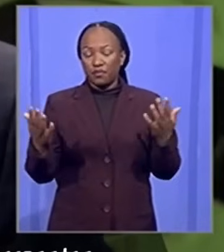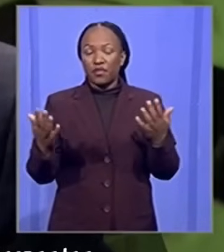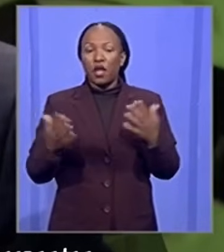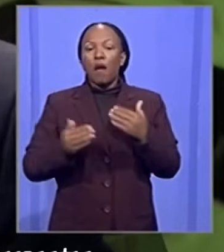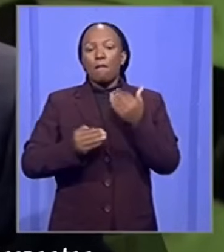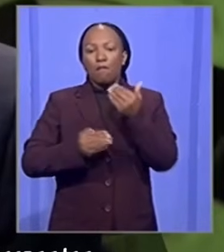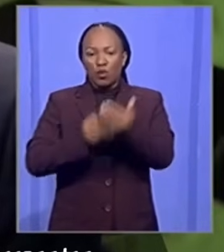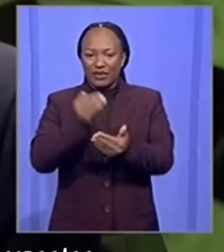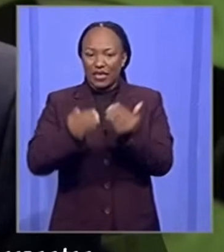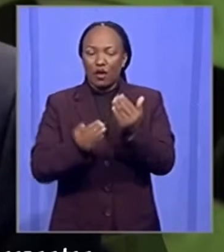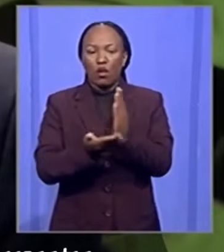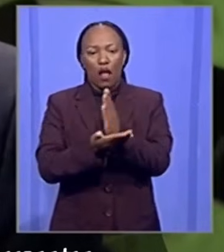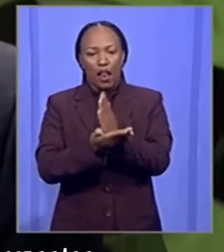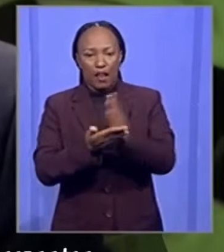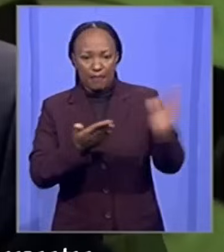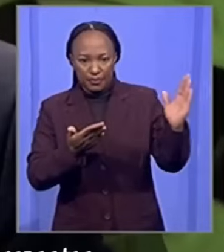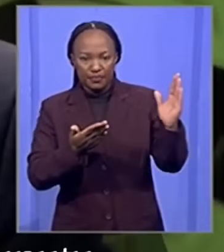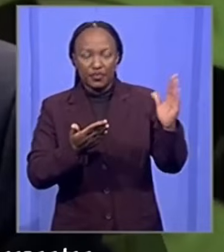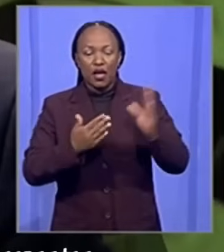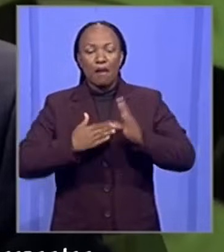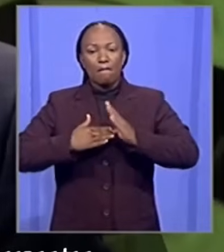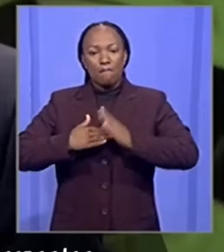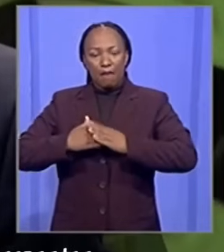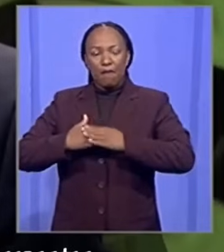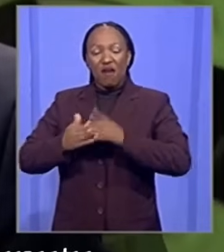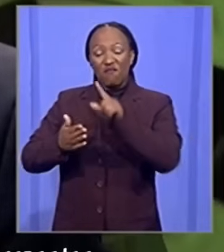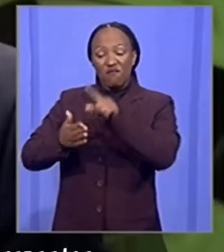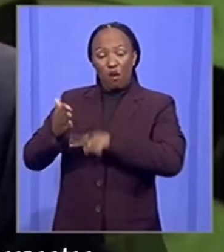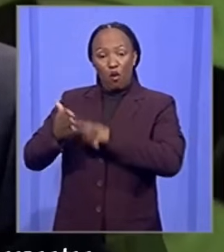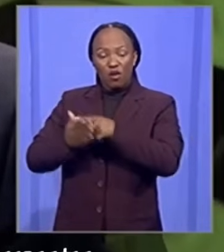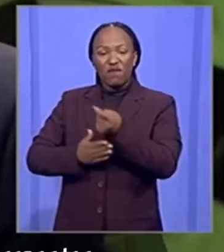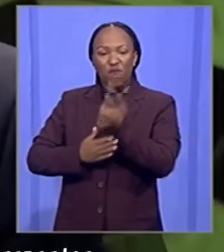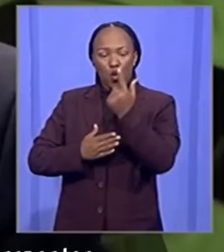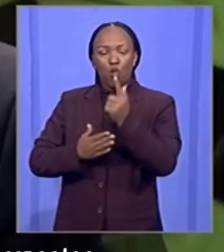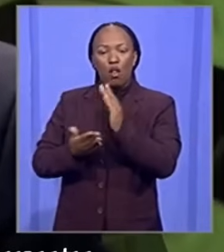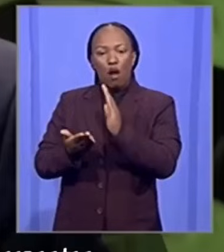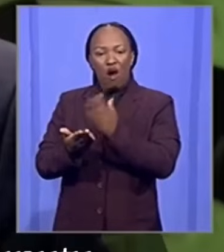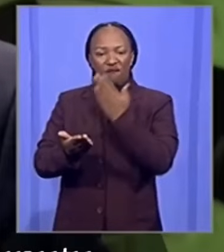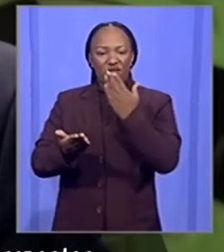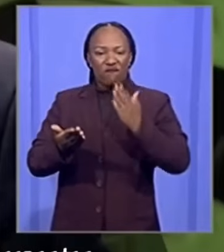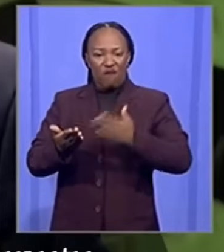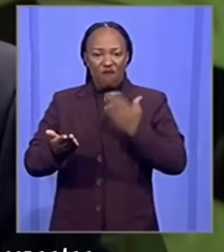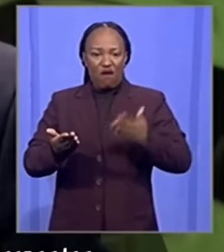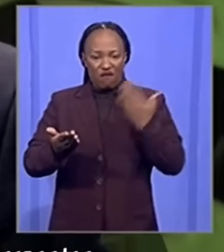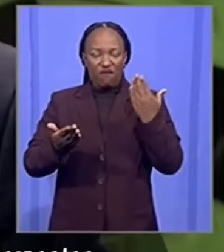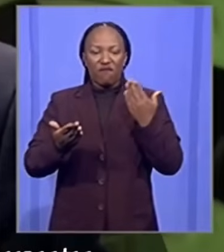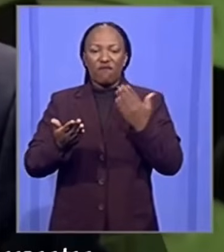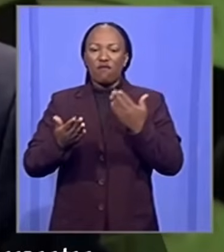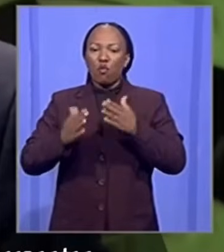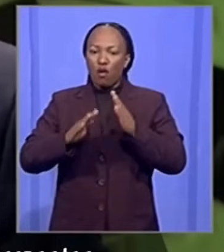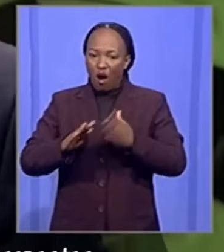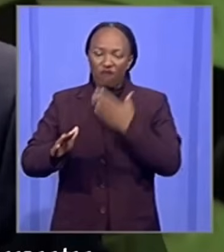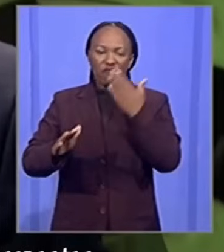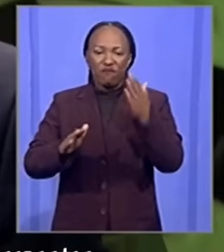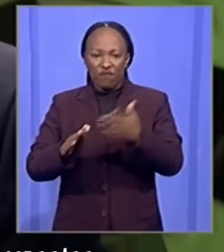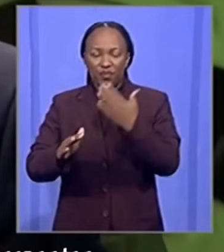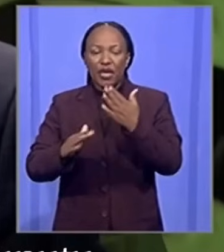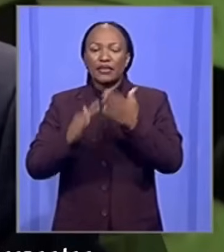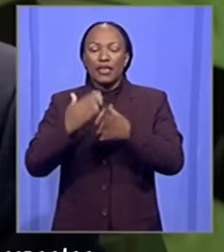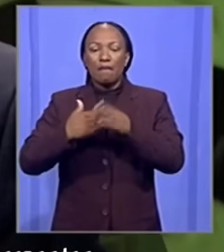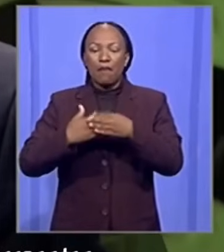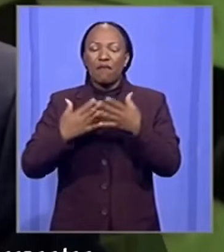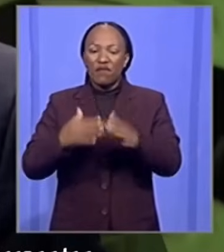procedure kicks in. Members that receive the lowest votes get eliminated until a member